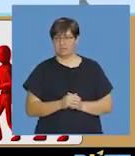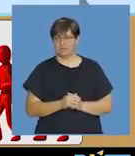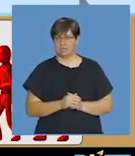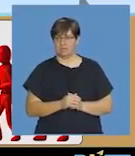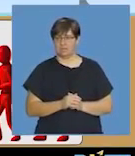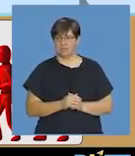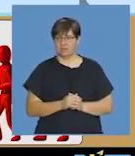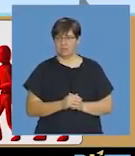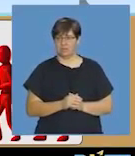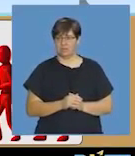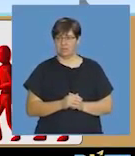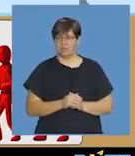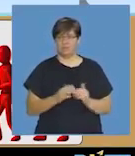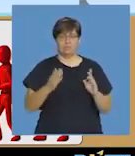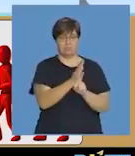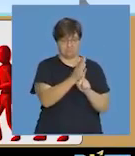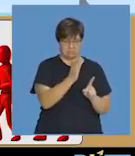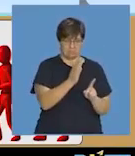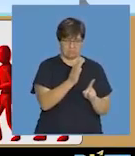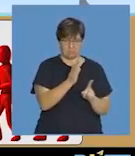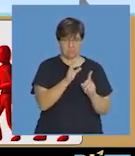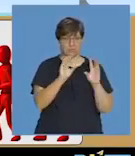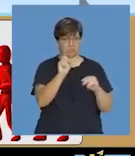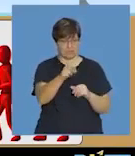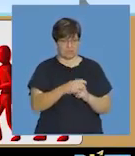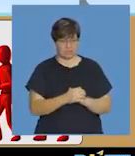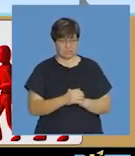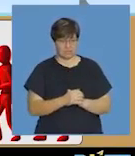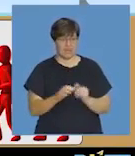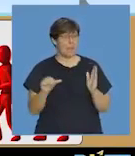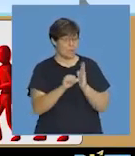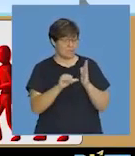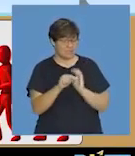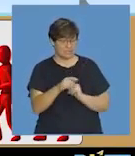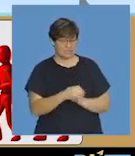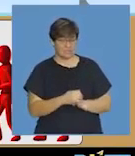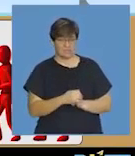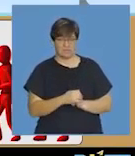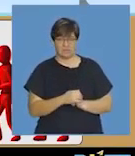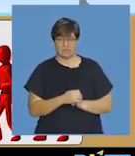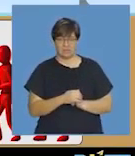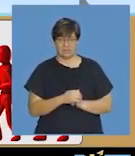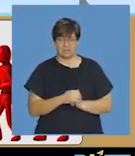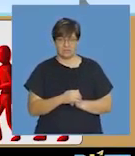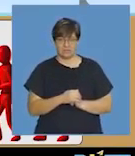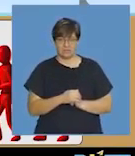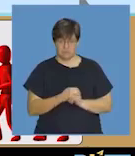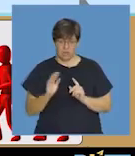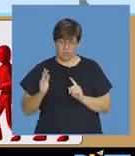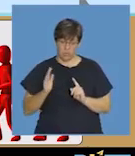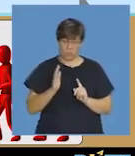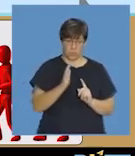Oh, and if you look there, oops, he had to stop. Now this is quite important. They went for a